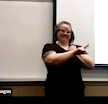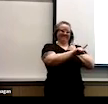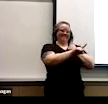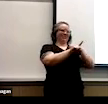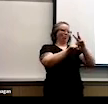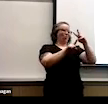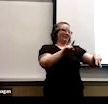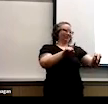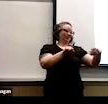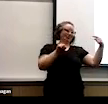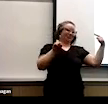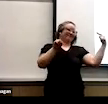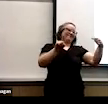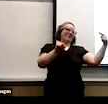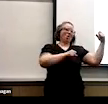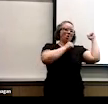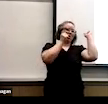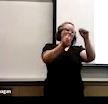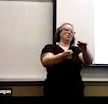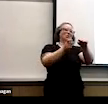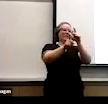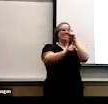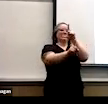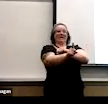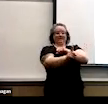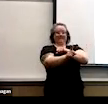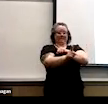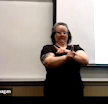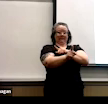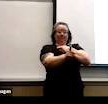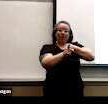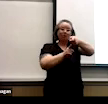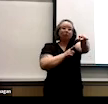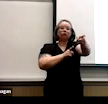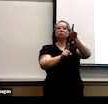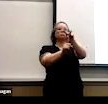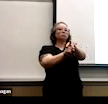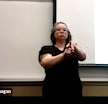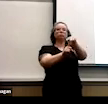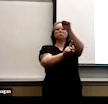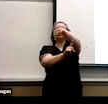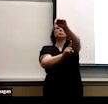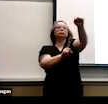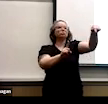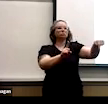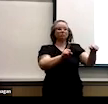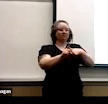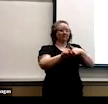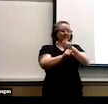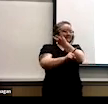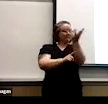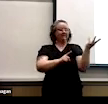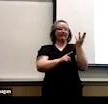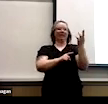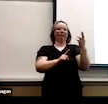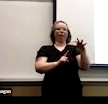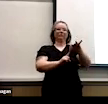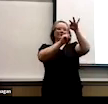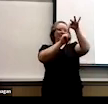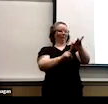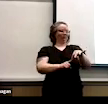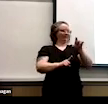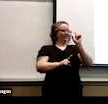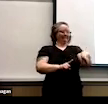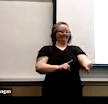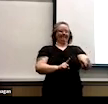nice, because that means I can talk with a neurologist or a cardiologist about something and they can talk to me. And so I think it's a great model. Now, I don't know how you transfer that to